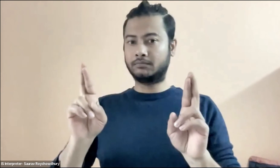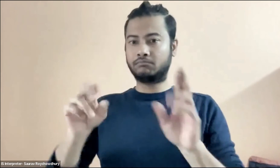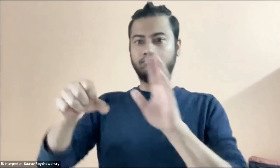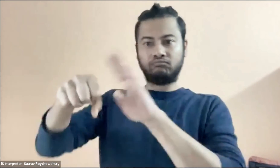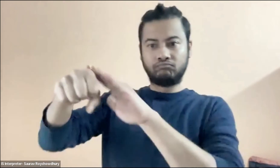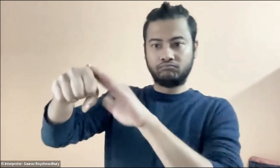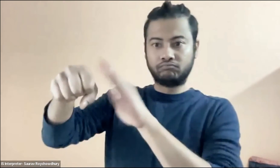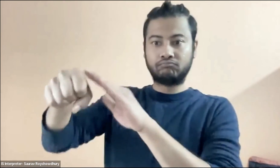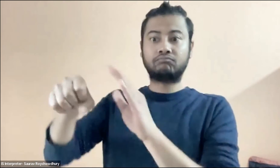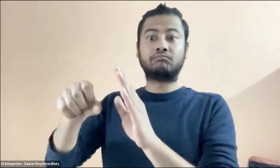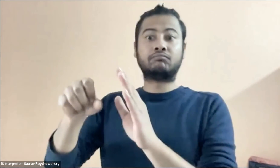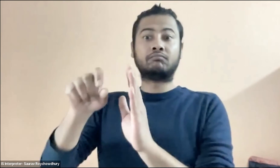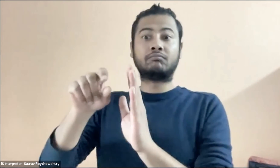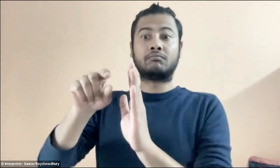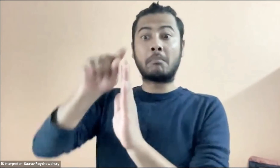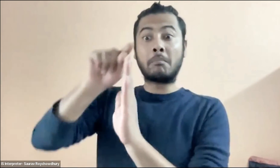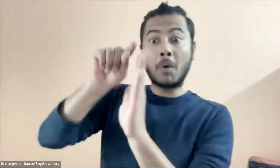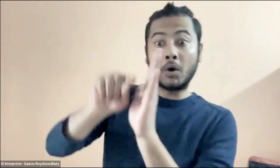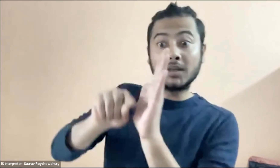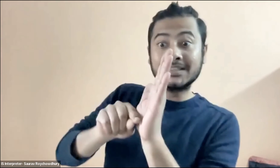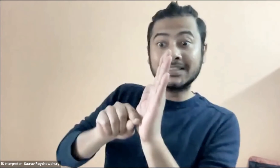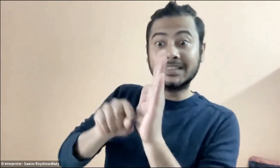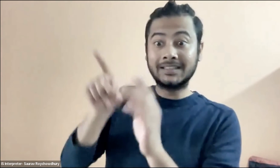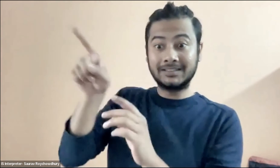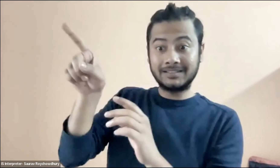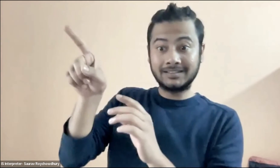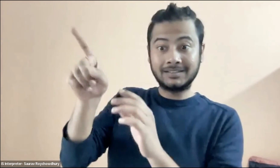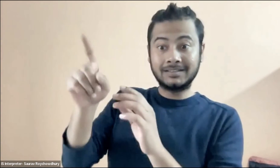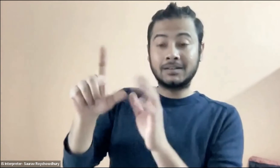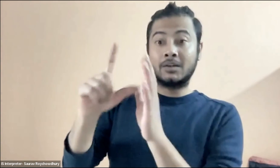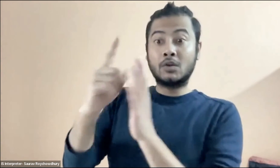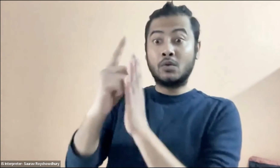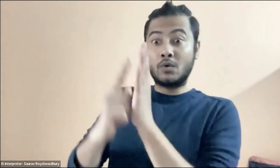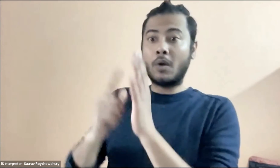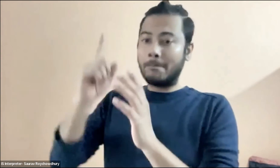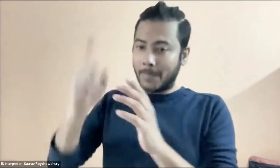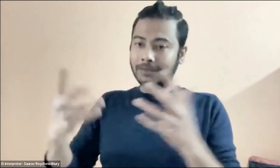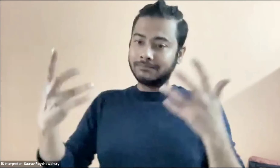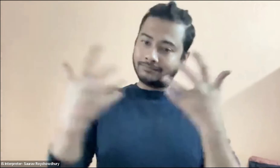policy, but also make the policy work for the people.